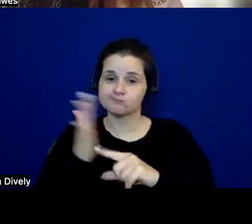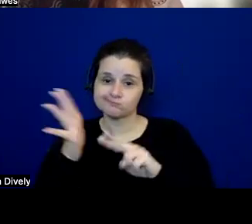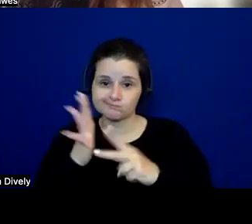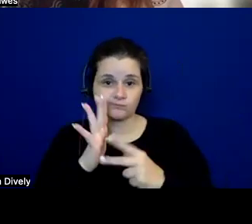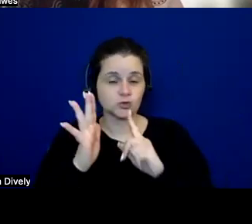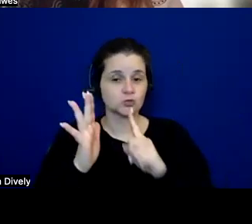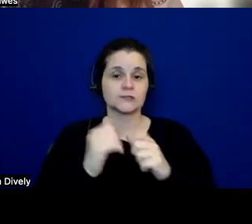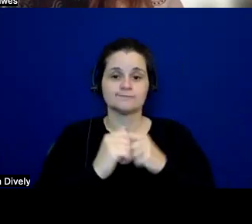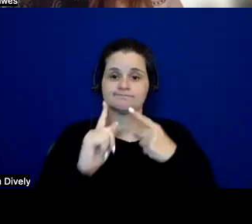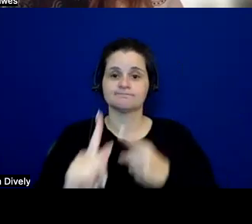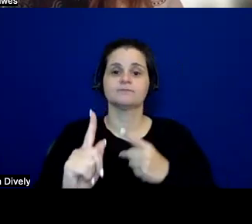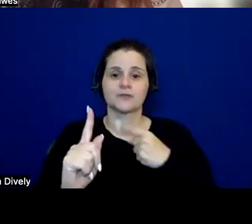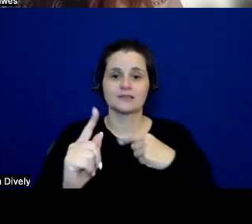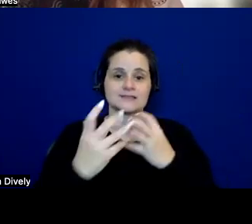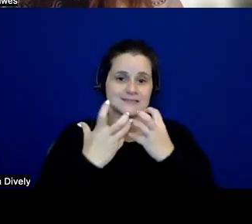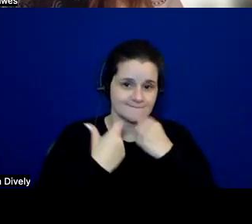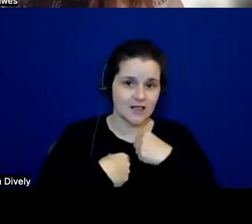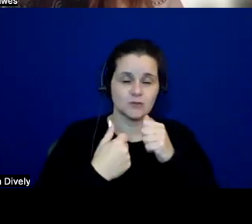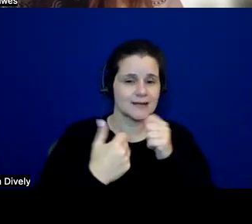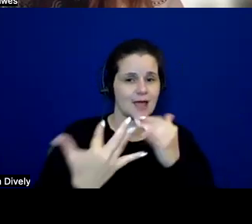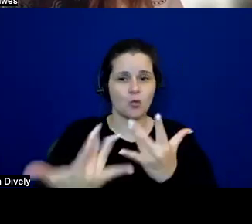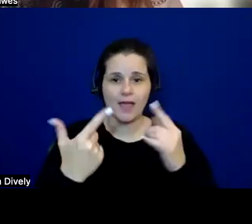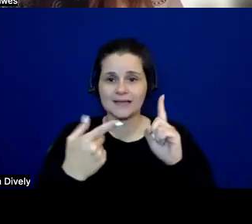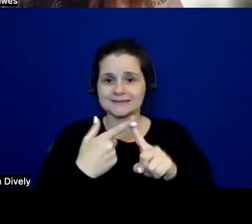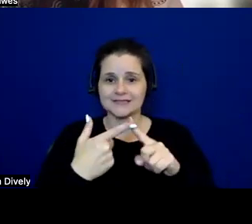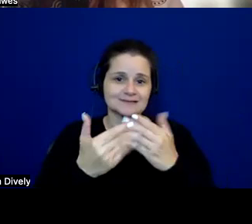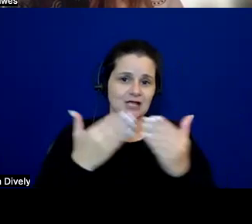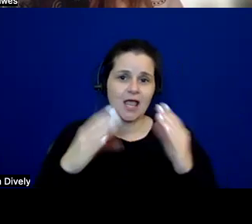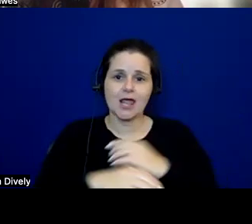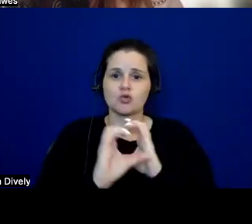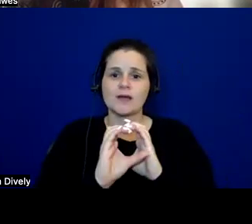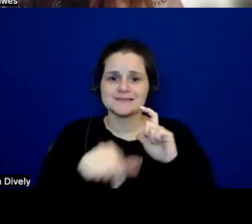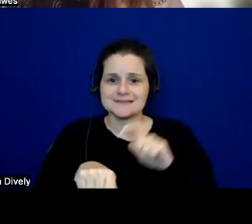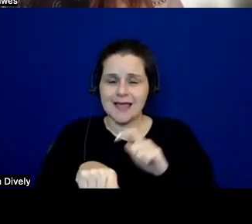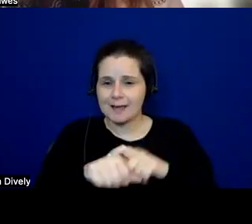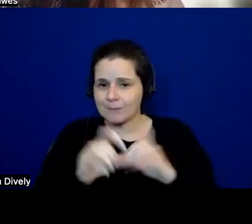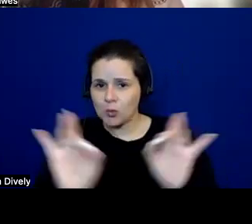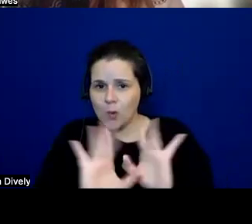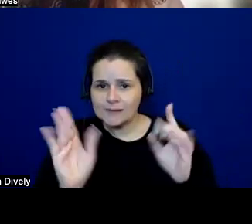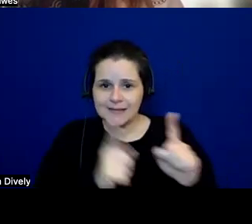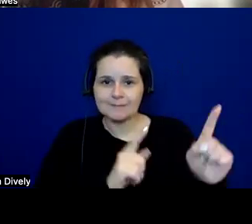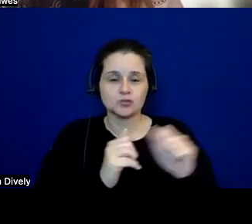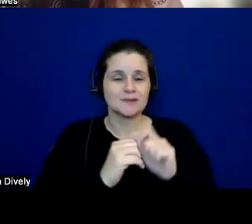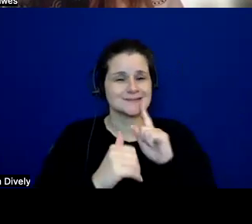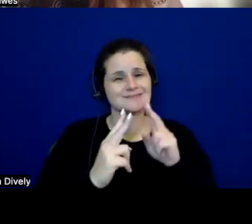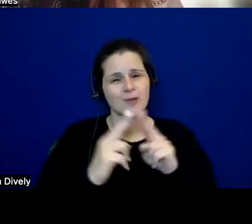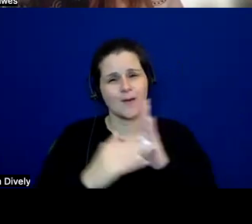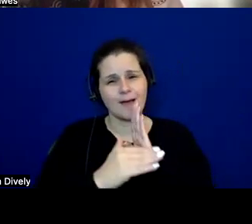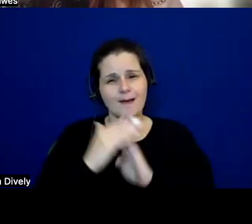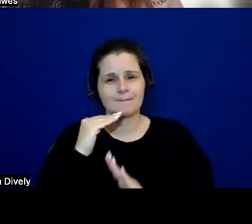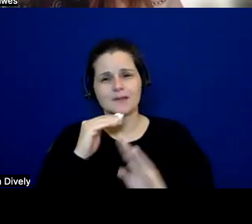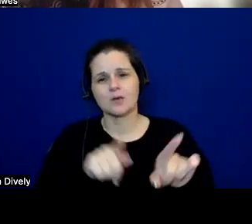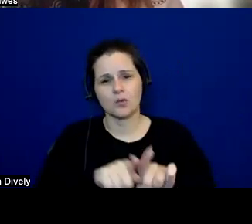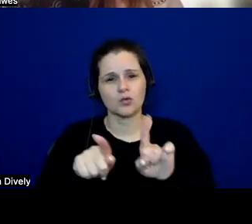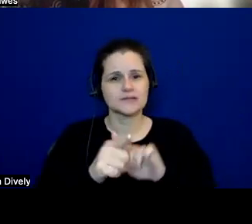live out these values and to not wait until things are at a crisis point. And it's very humbling, I think, also as I